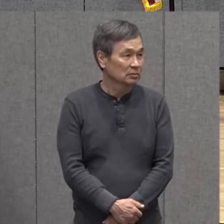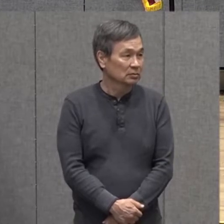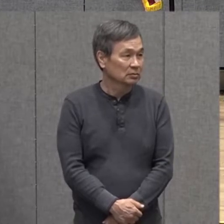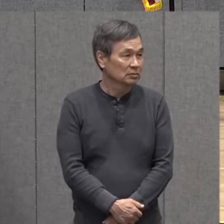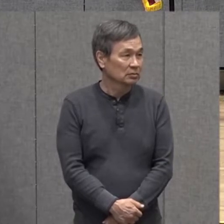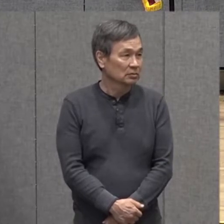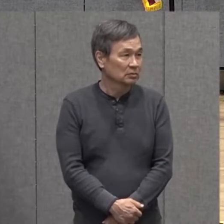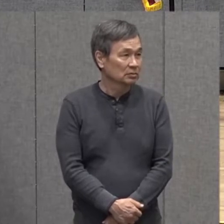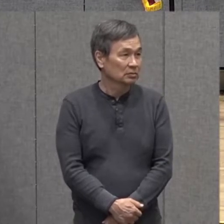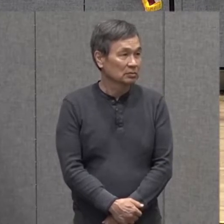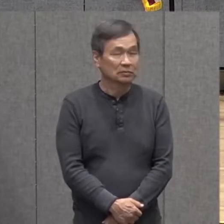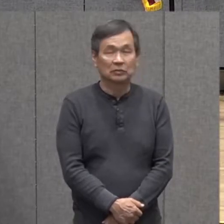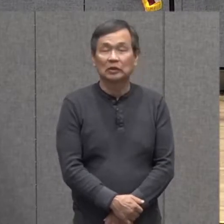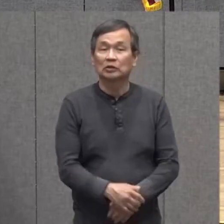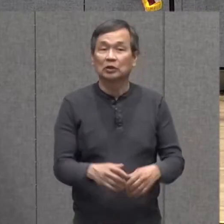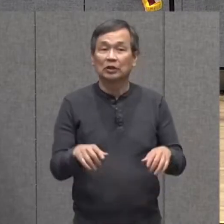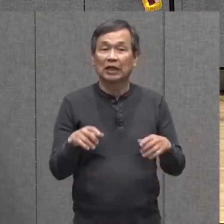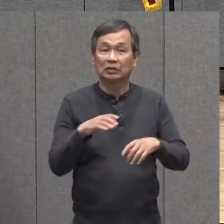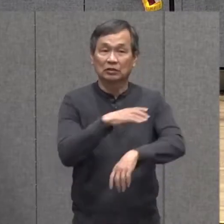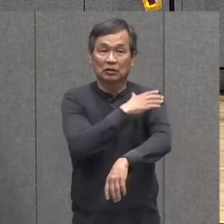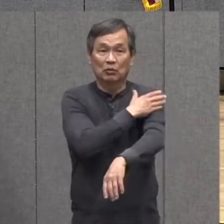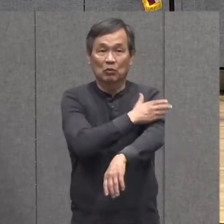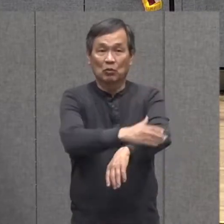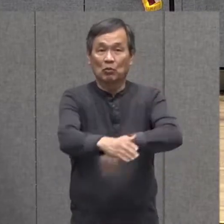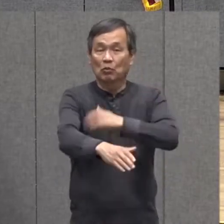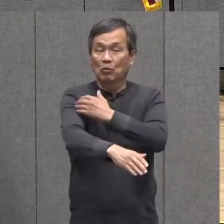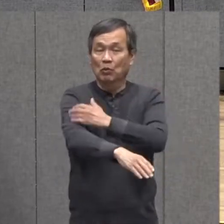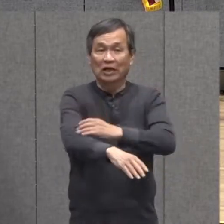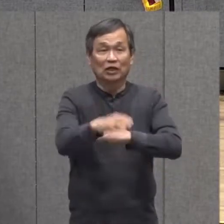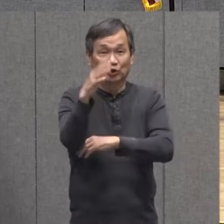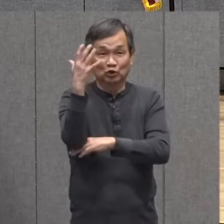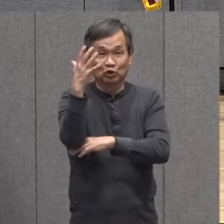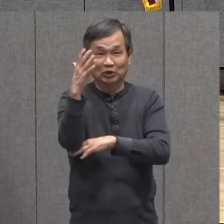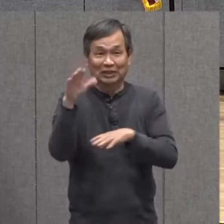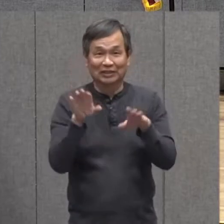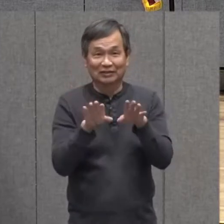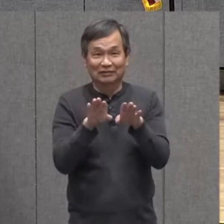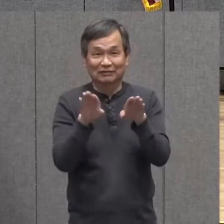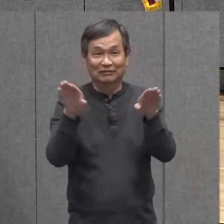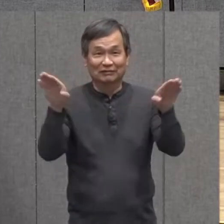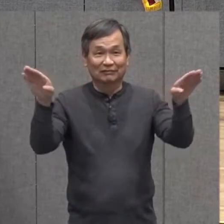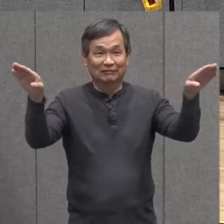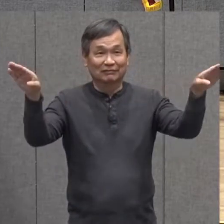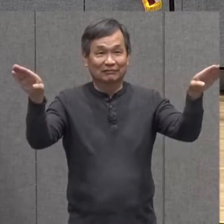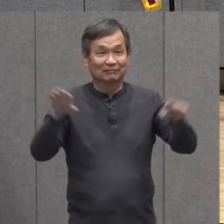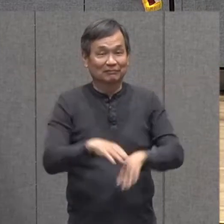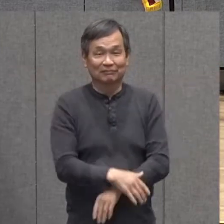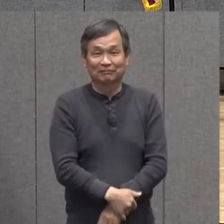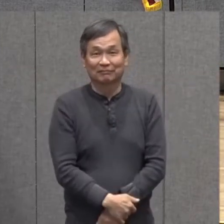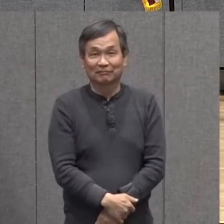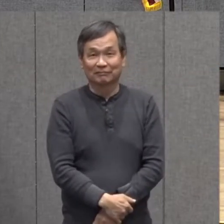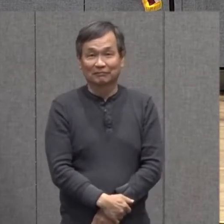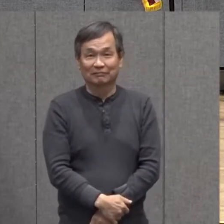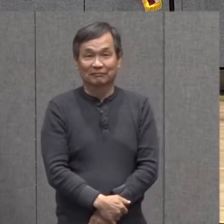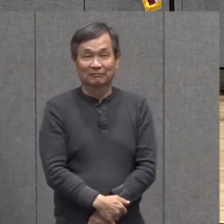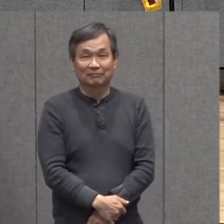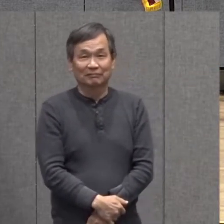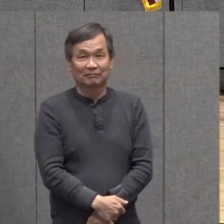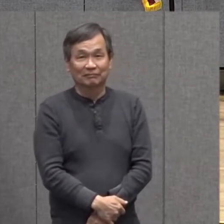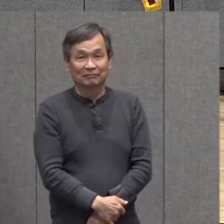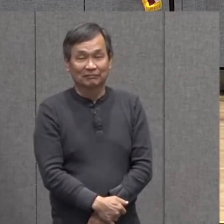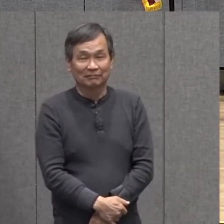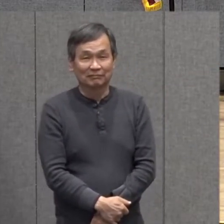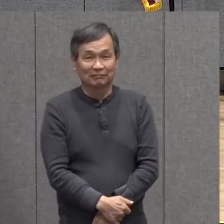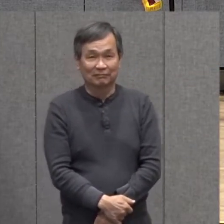your branches. Como un árbol, con tus pies abajo en el piso primero. Tal vez no estemos tan balanceados